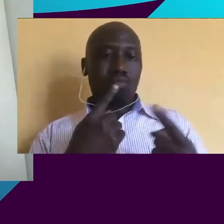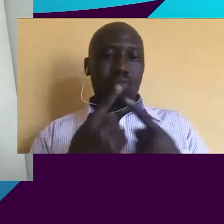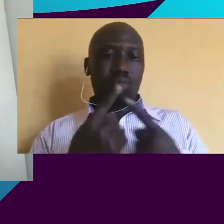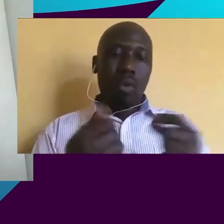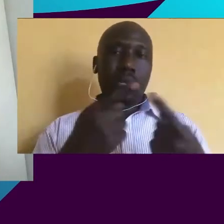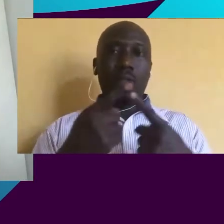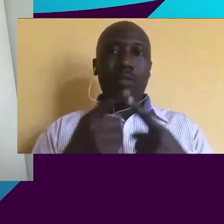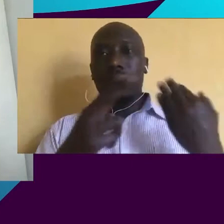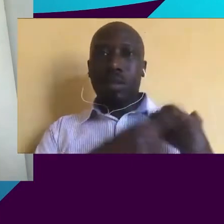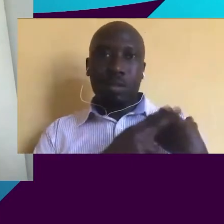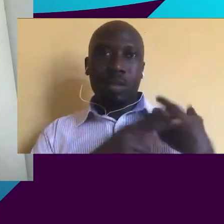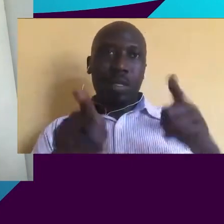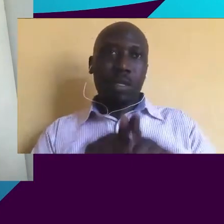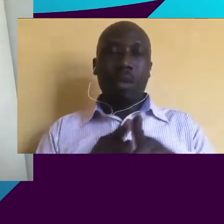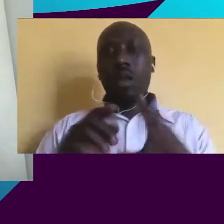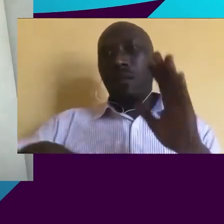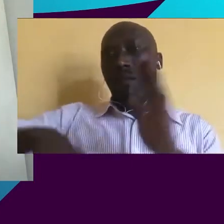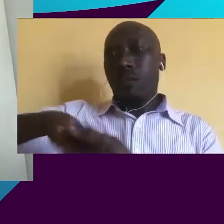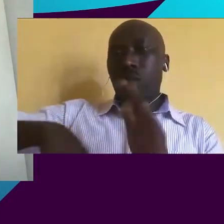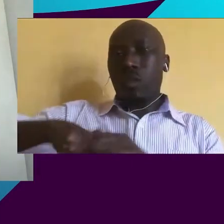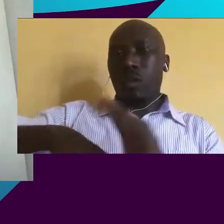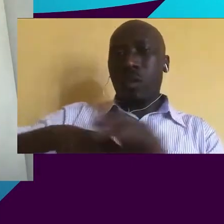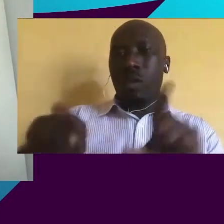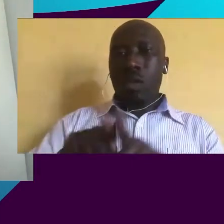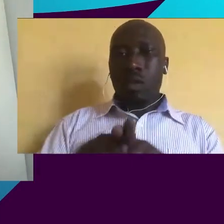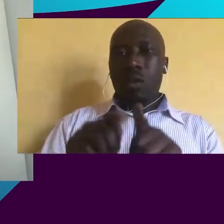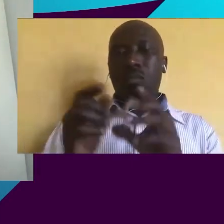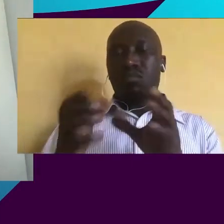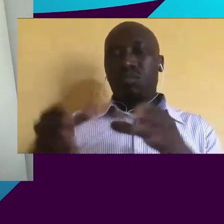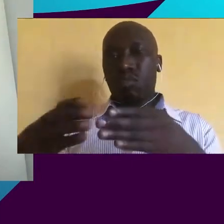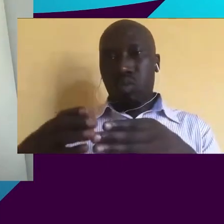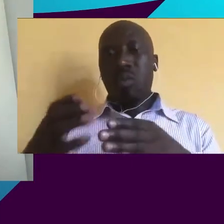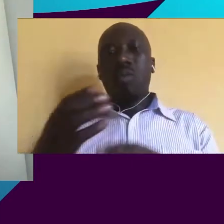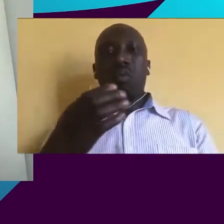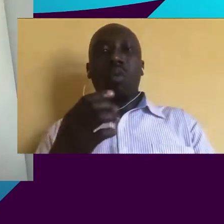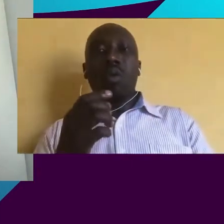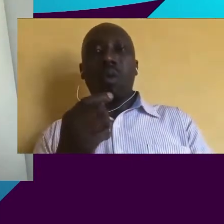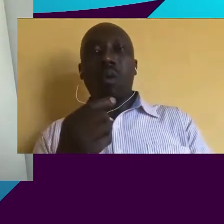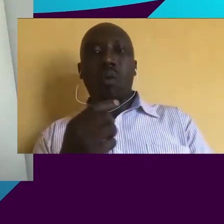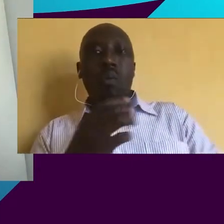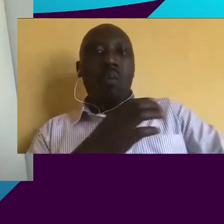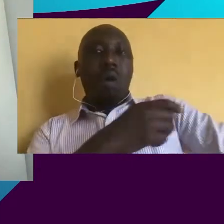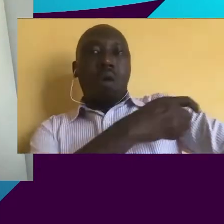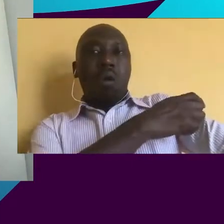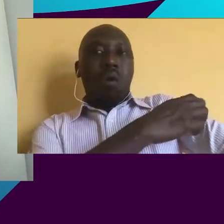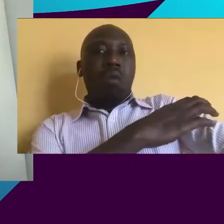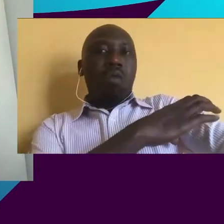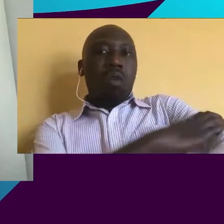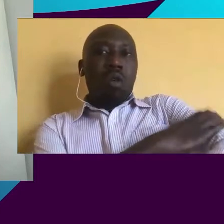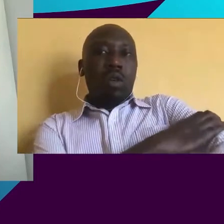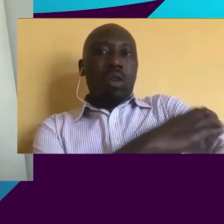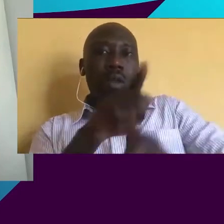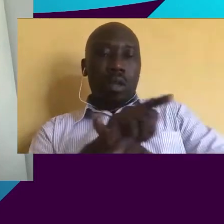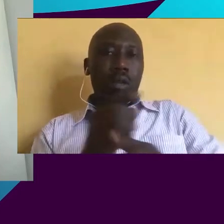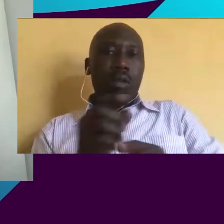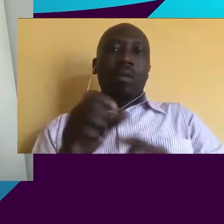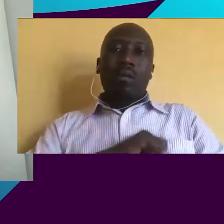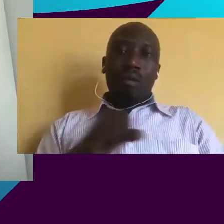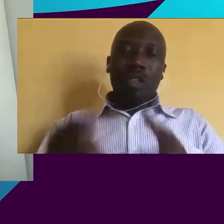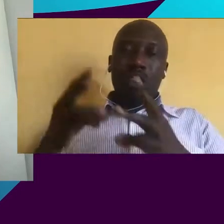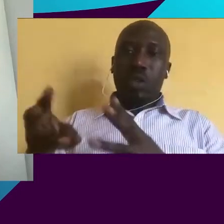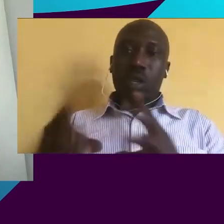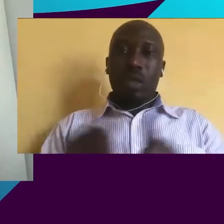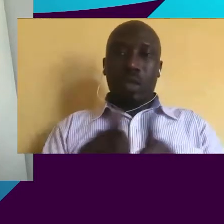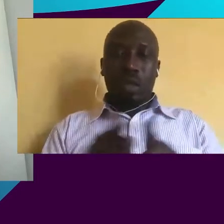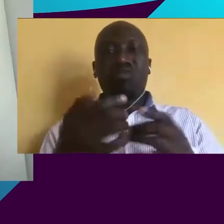So a lot of football clubs have had coaches, female coaches coming in, female strength and conditioning coming in, because that's very big